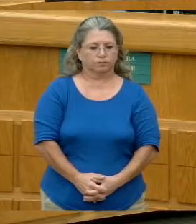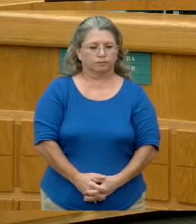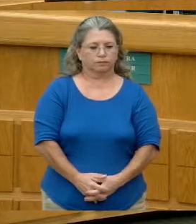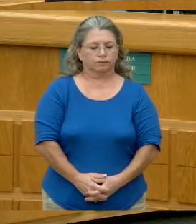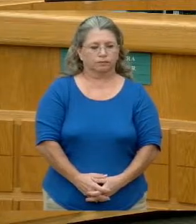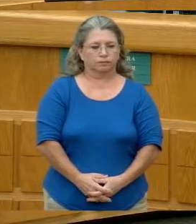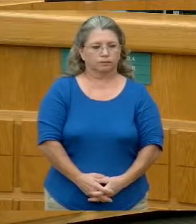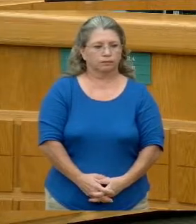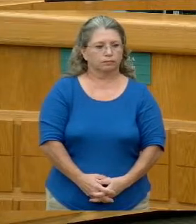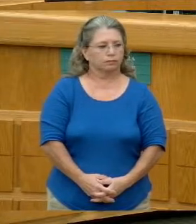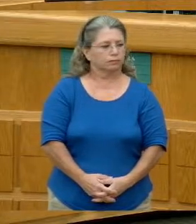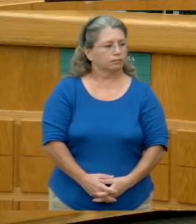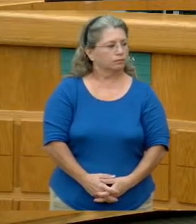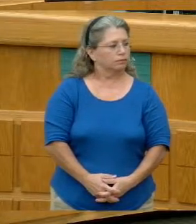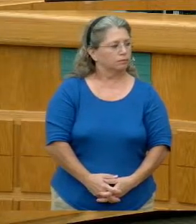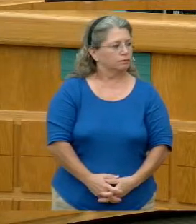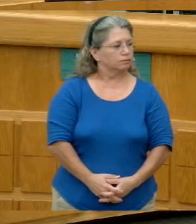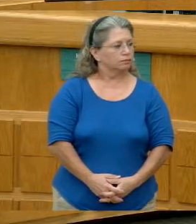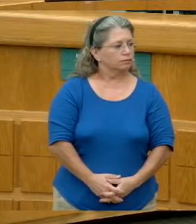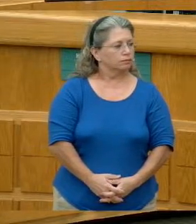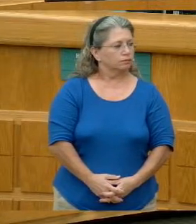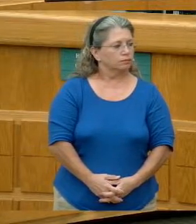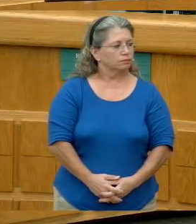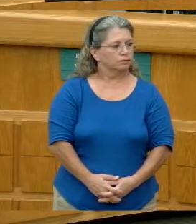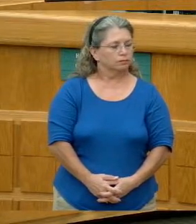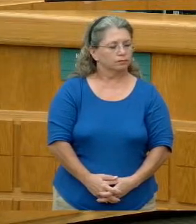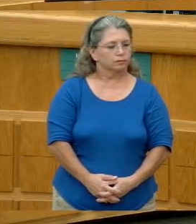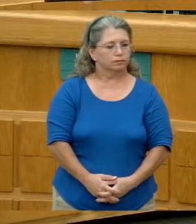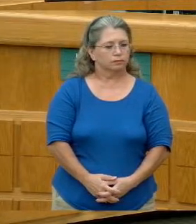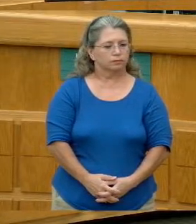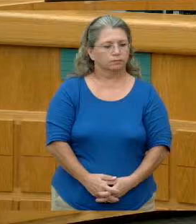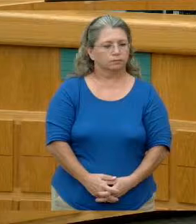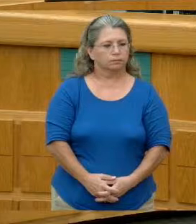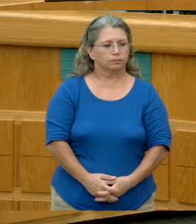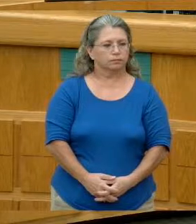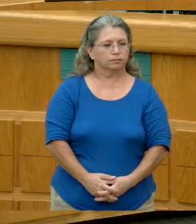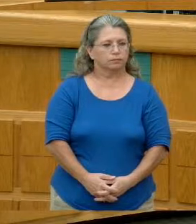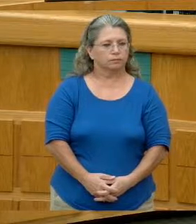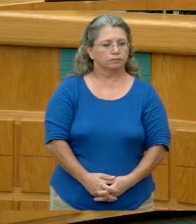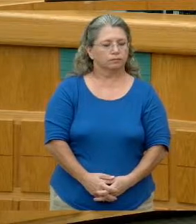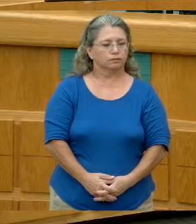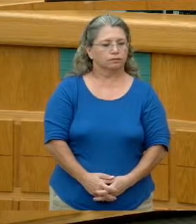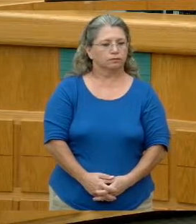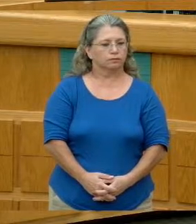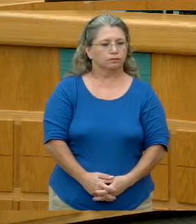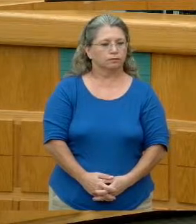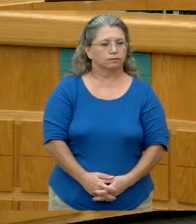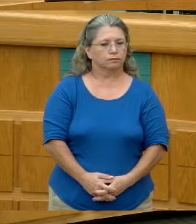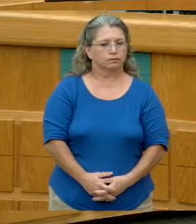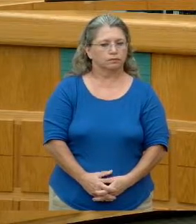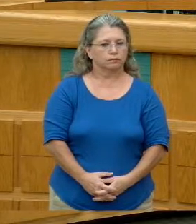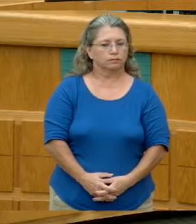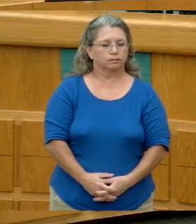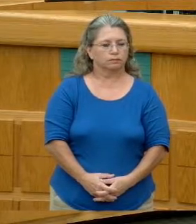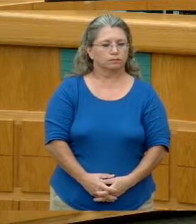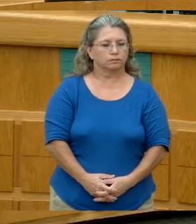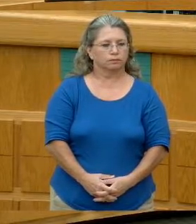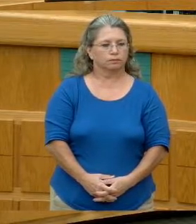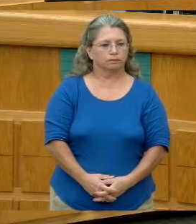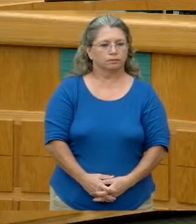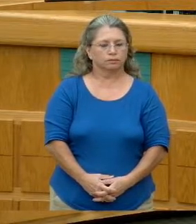Parecen experimentar síntomas de congestión, fiebre leve y algunos también tienen diarrea. La mayoría de estos bebés se recuperarán sin